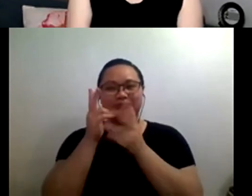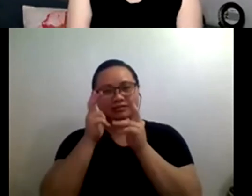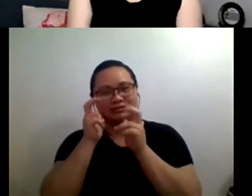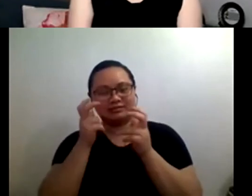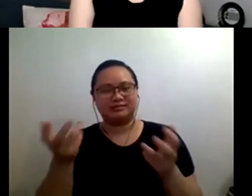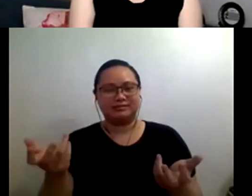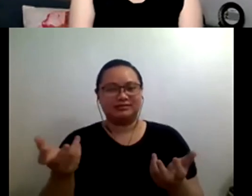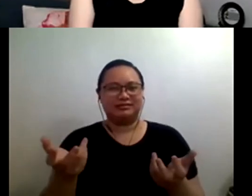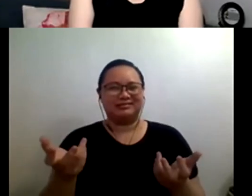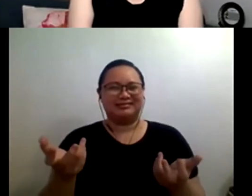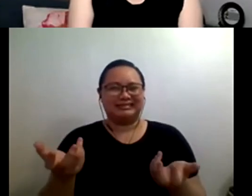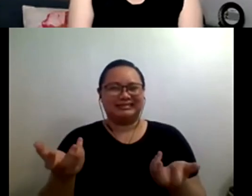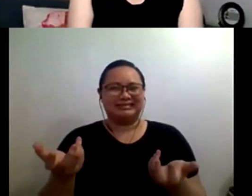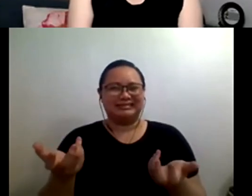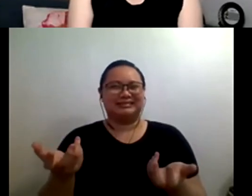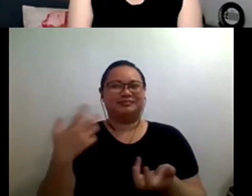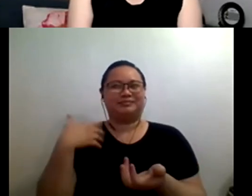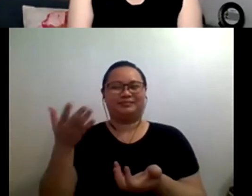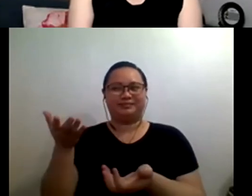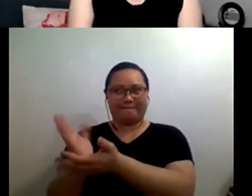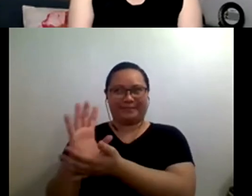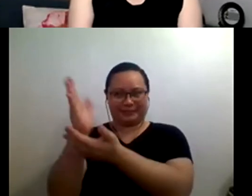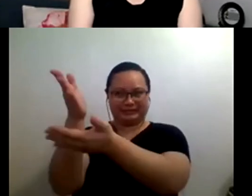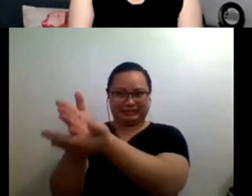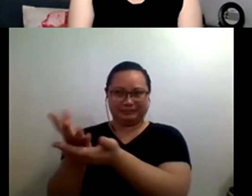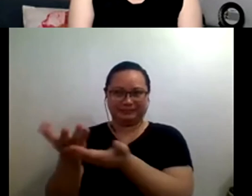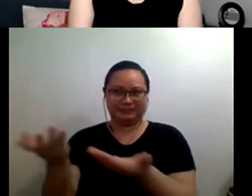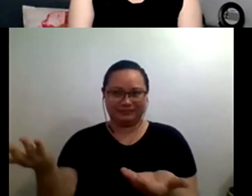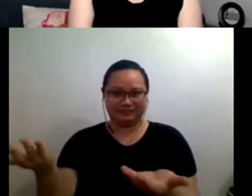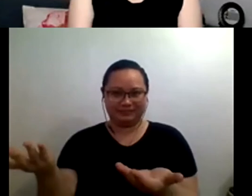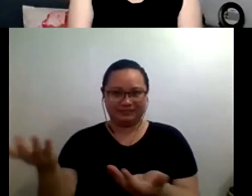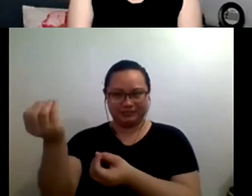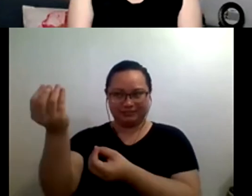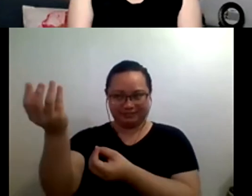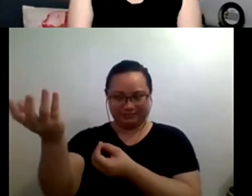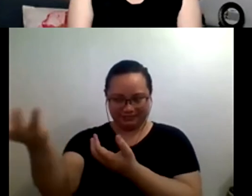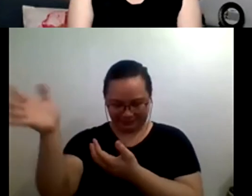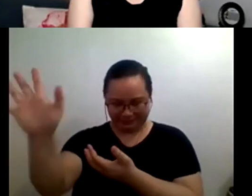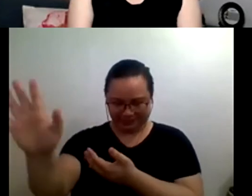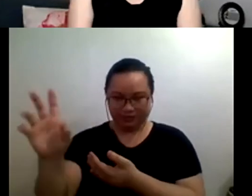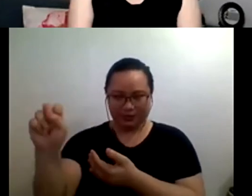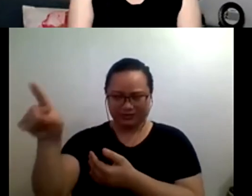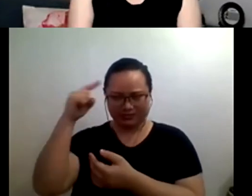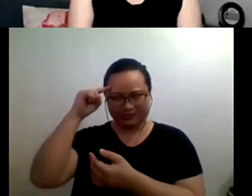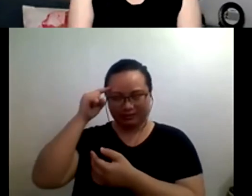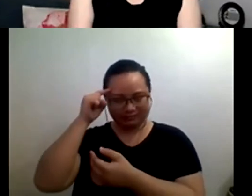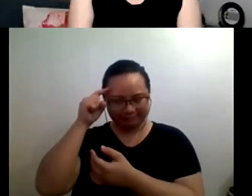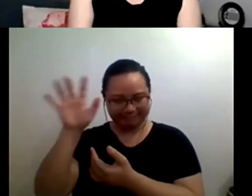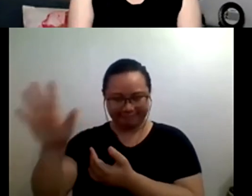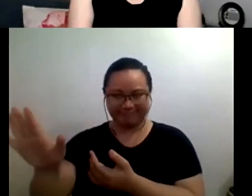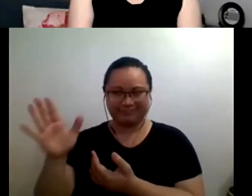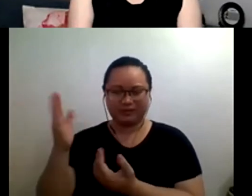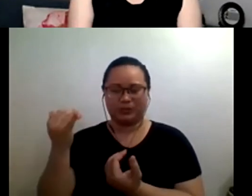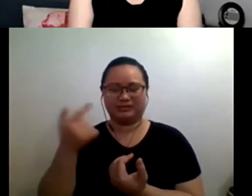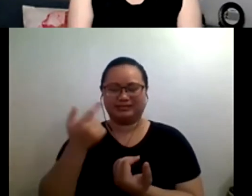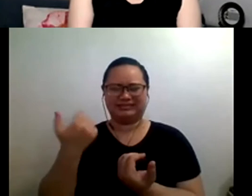I will let that person live his reality na muna. Because yun nga, we have to